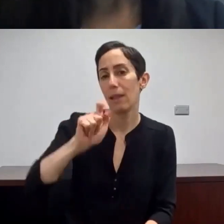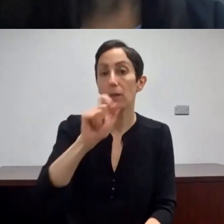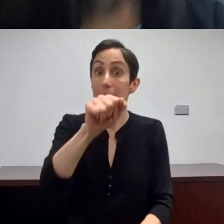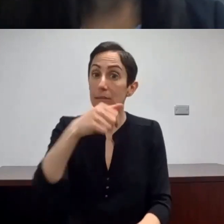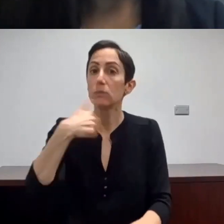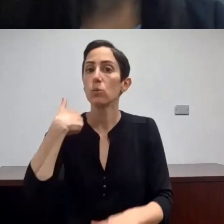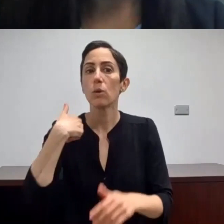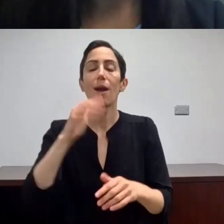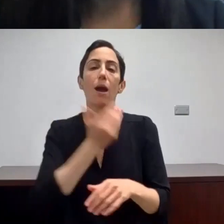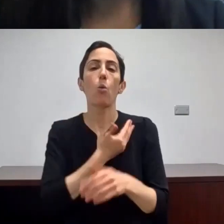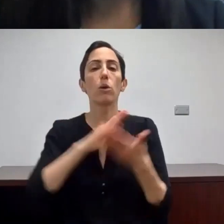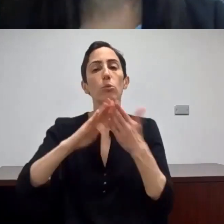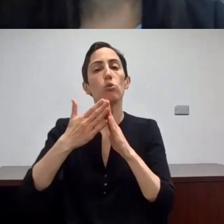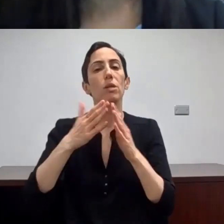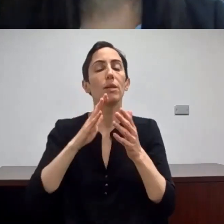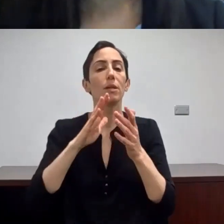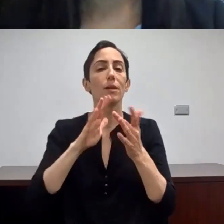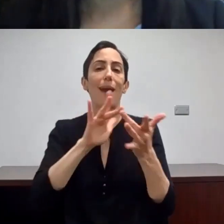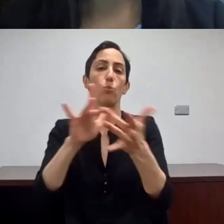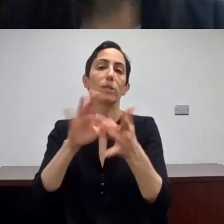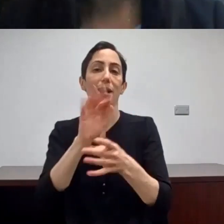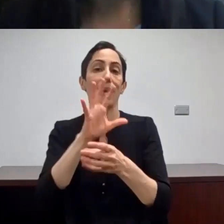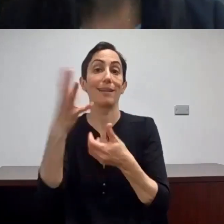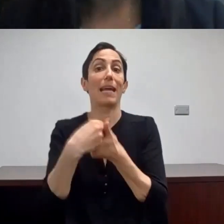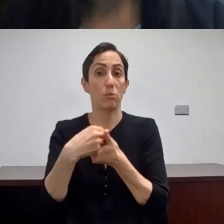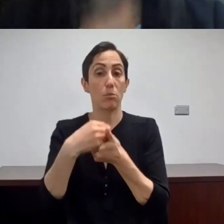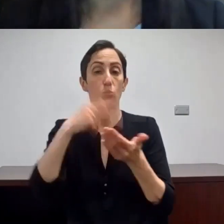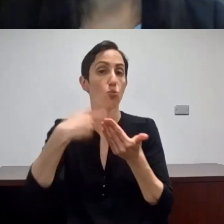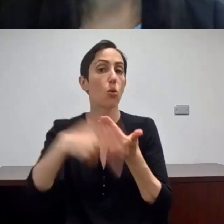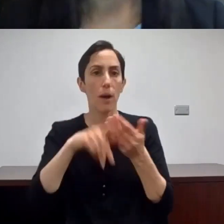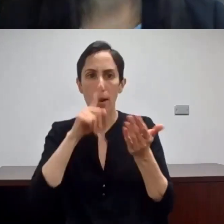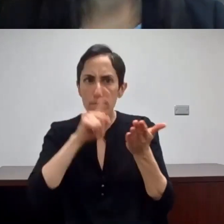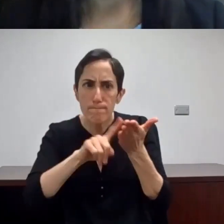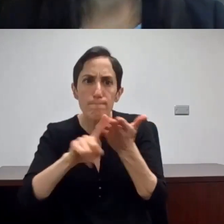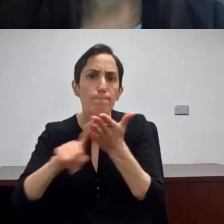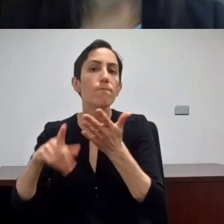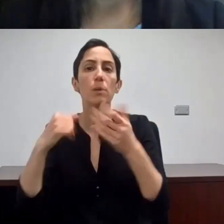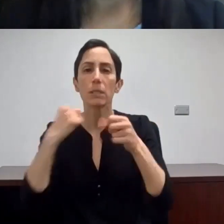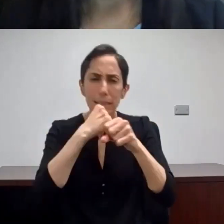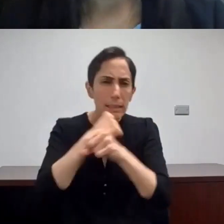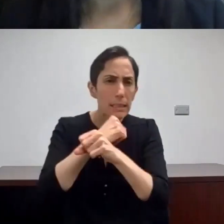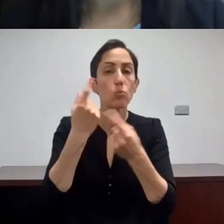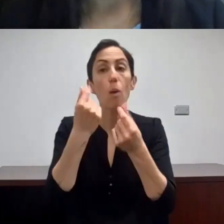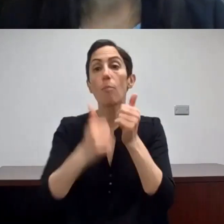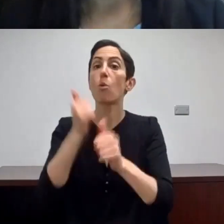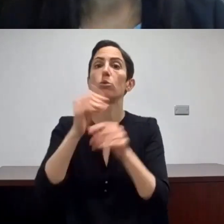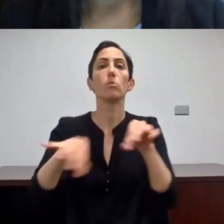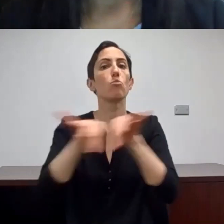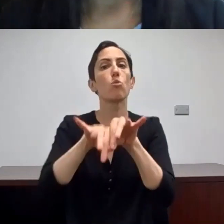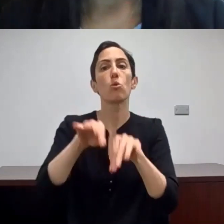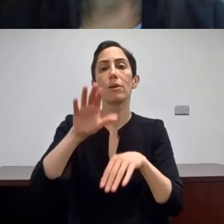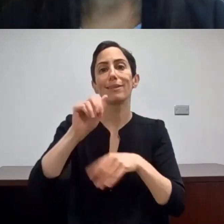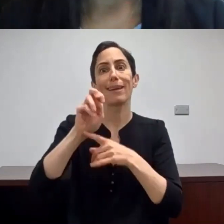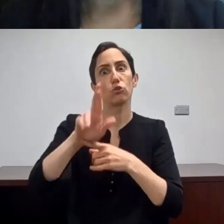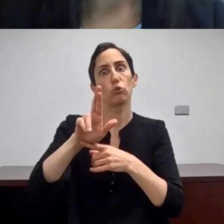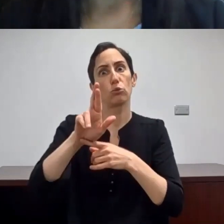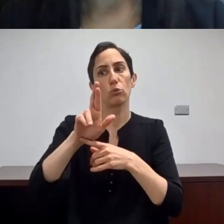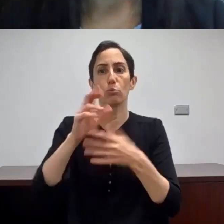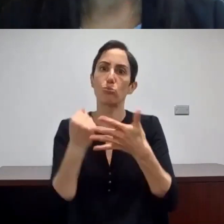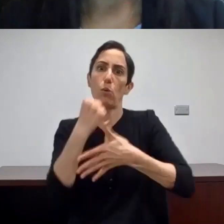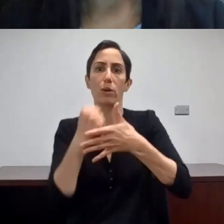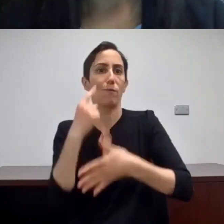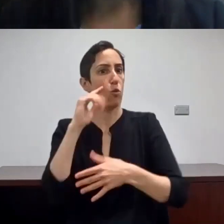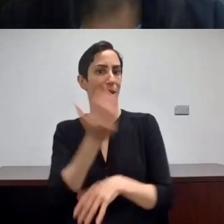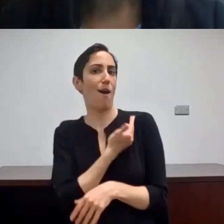at the statistics for what are the most important cancer priorities in our region. And so and